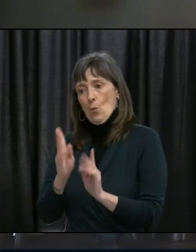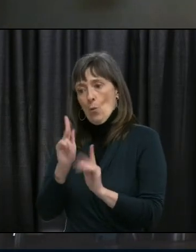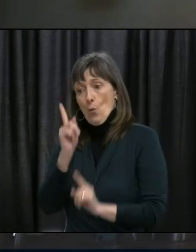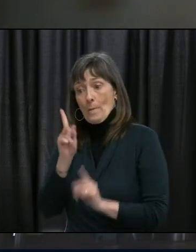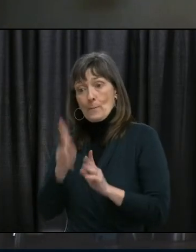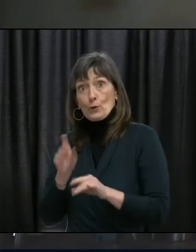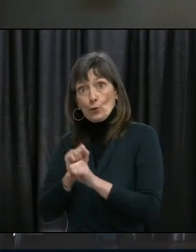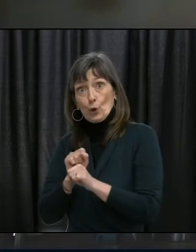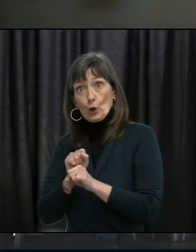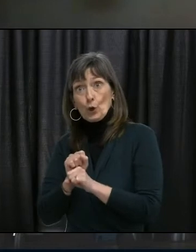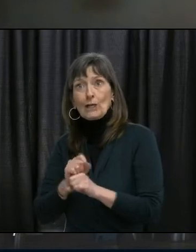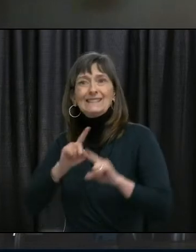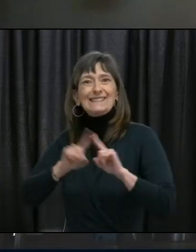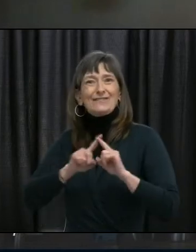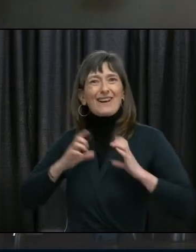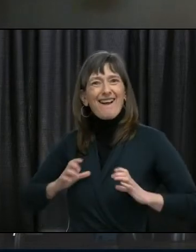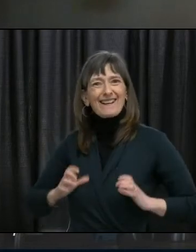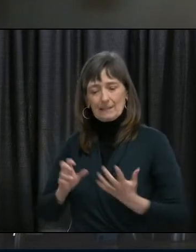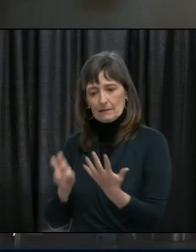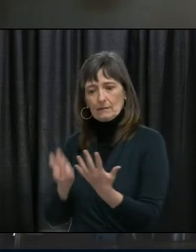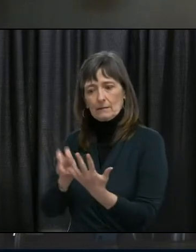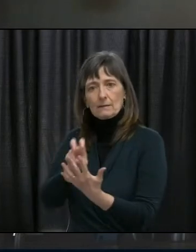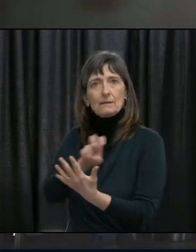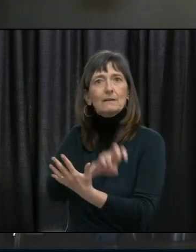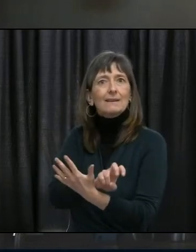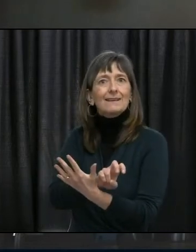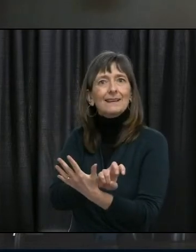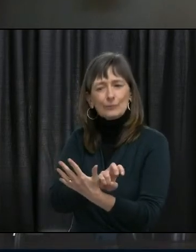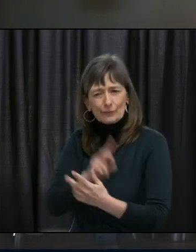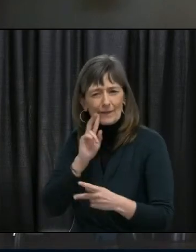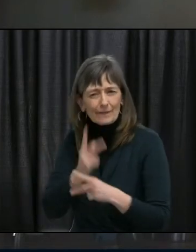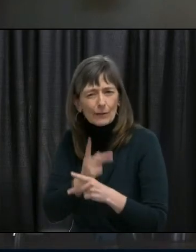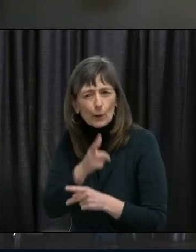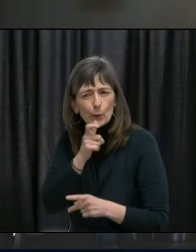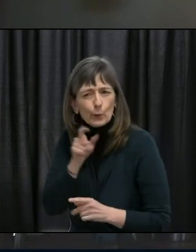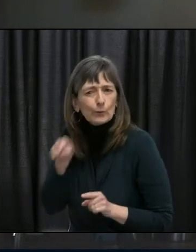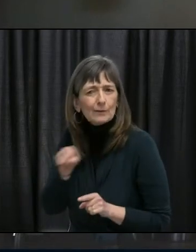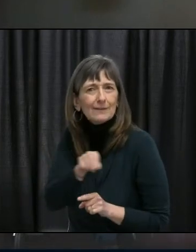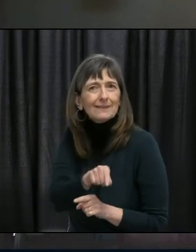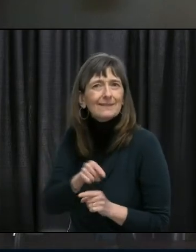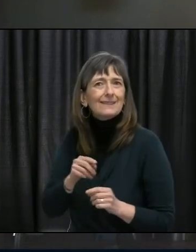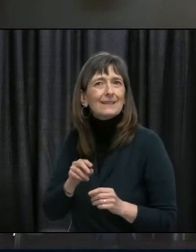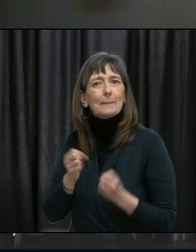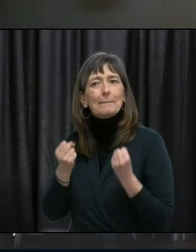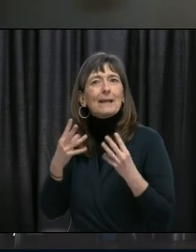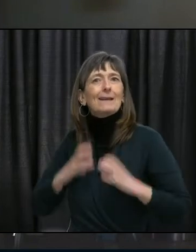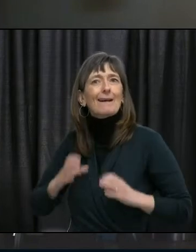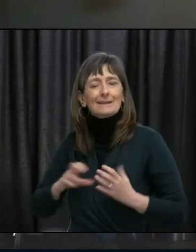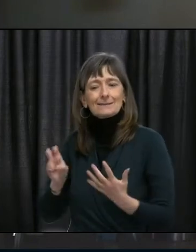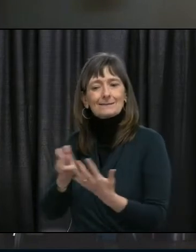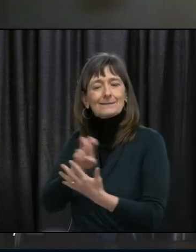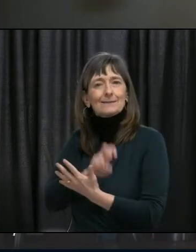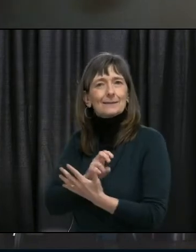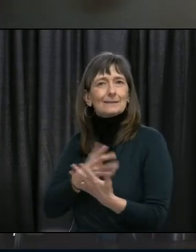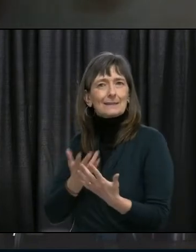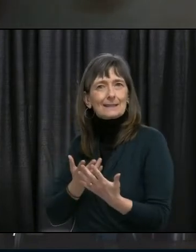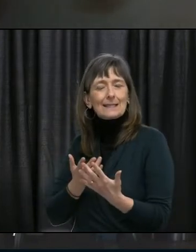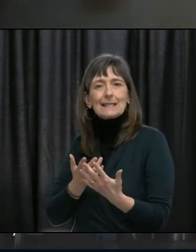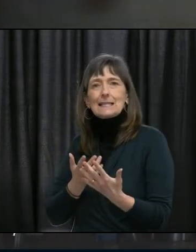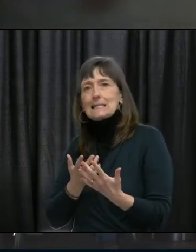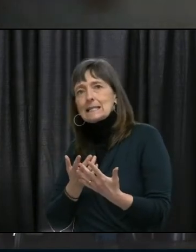move to the same care worker providing care on over a course of time. So the number